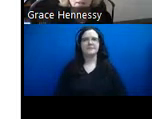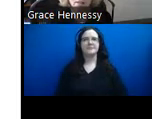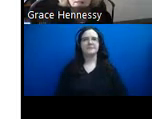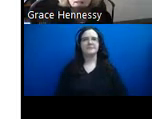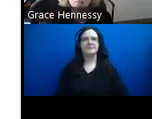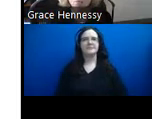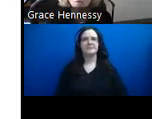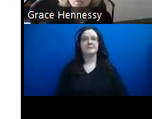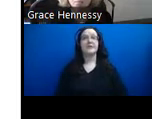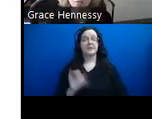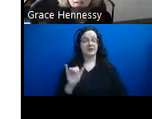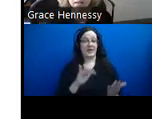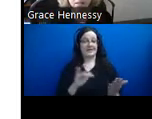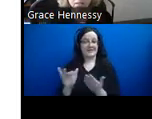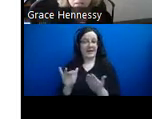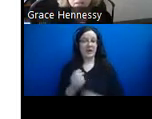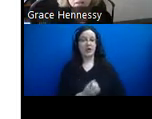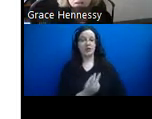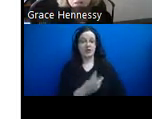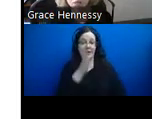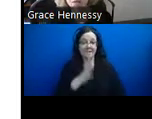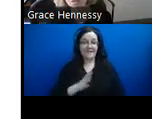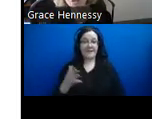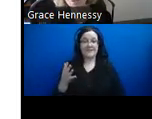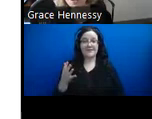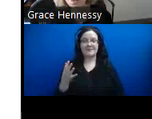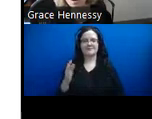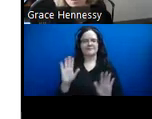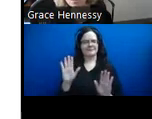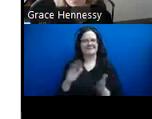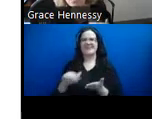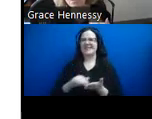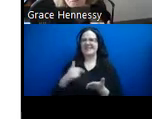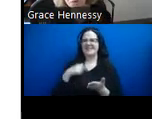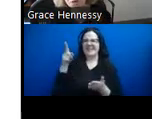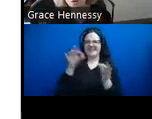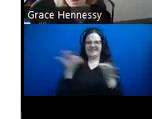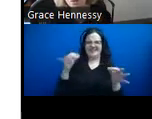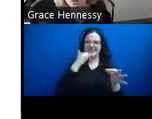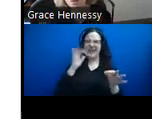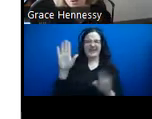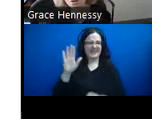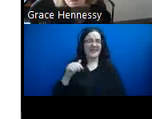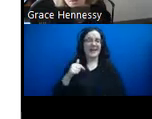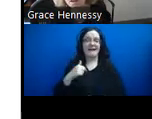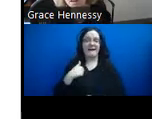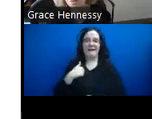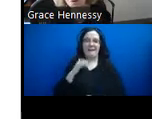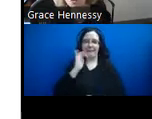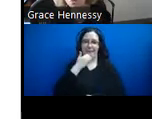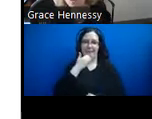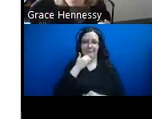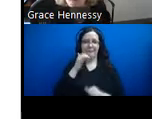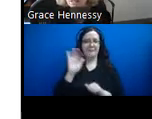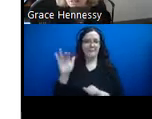Among the study sample, 12 females and 19, it should be 12 females. I apologize, there's an error on this slide. It